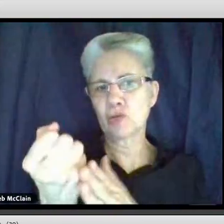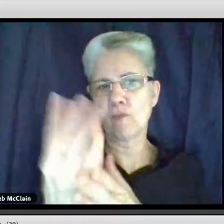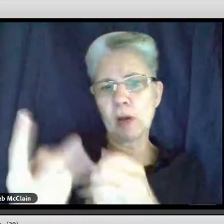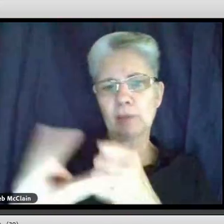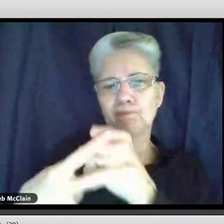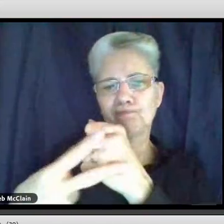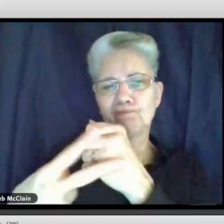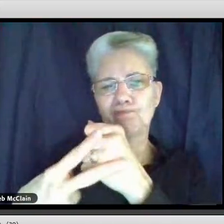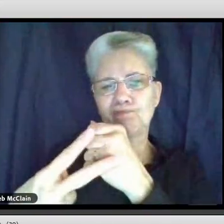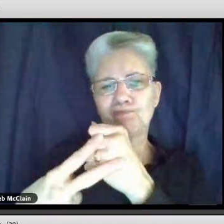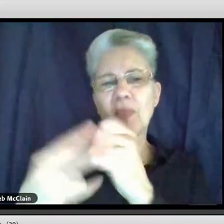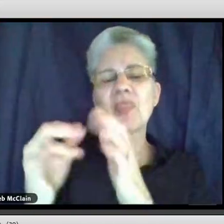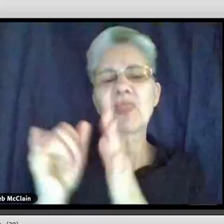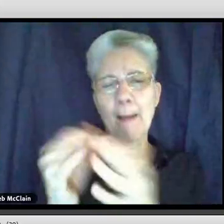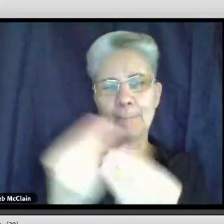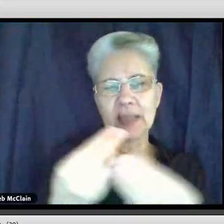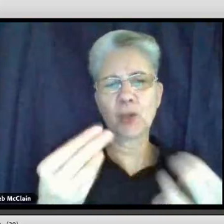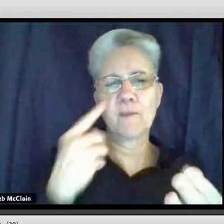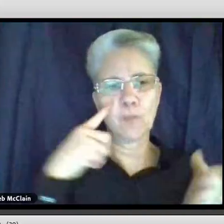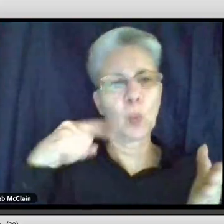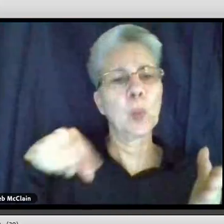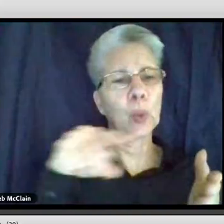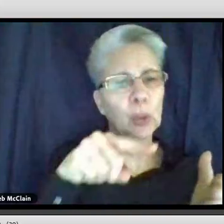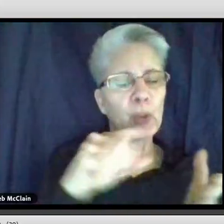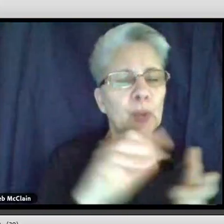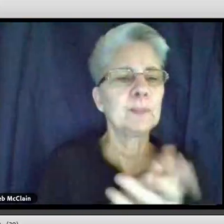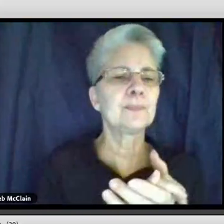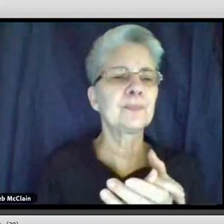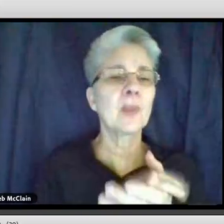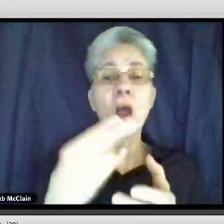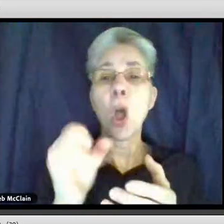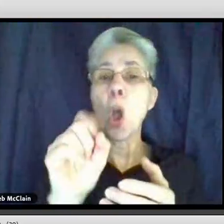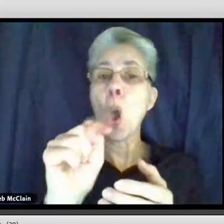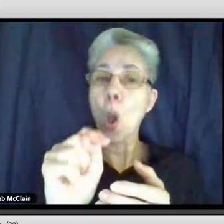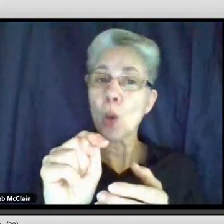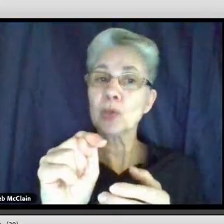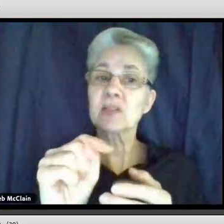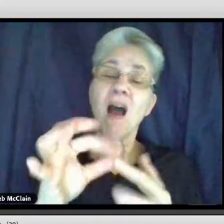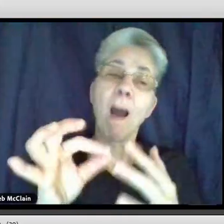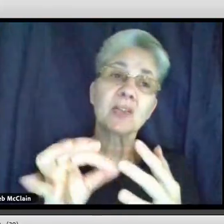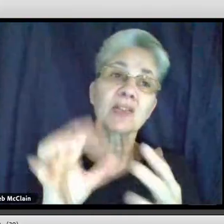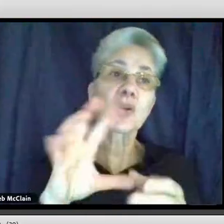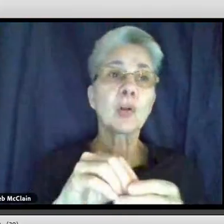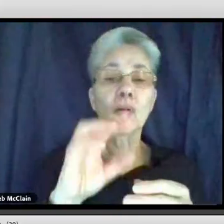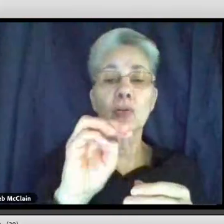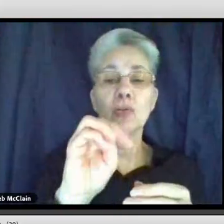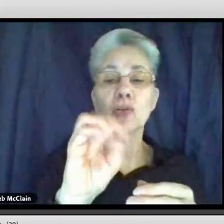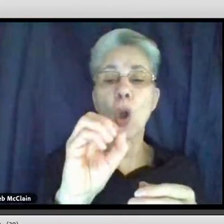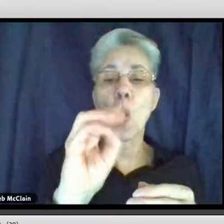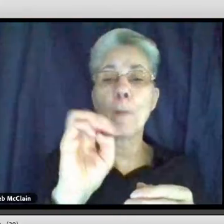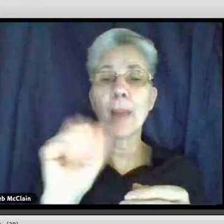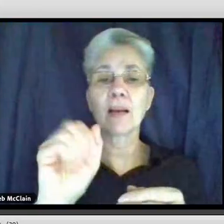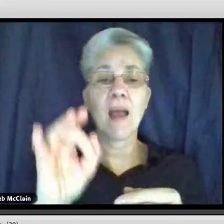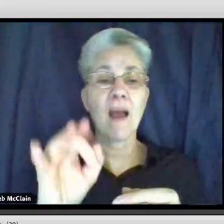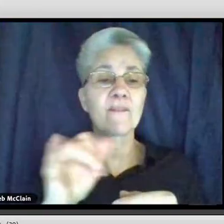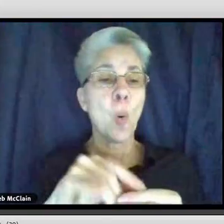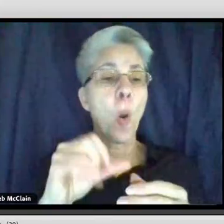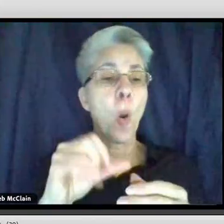and storing the materials for you. A hosted option includes Omeka S or Content